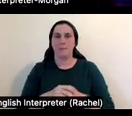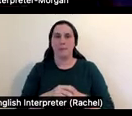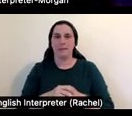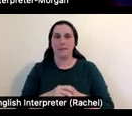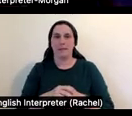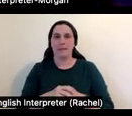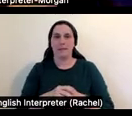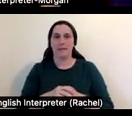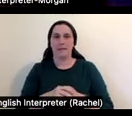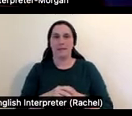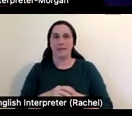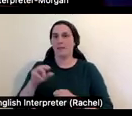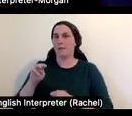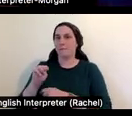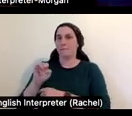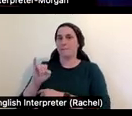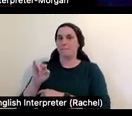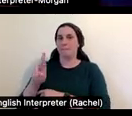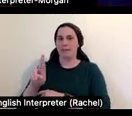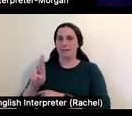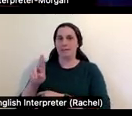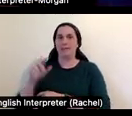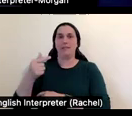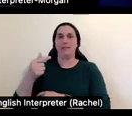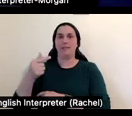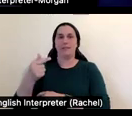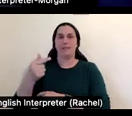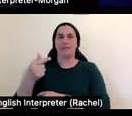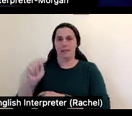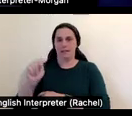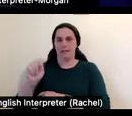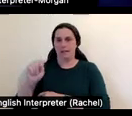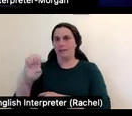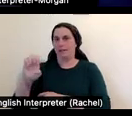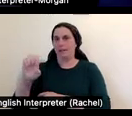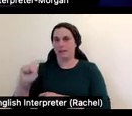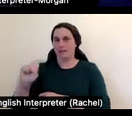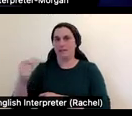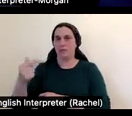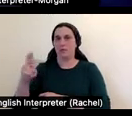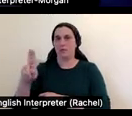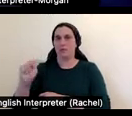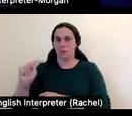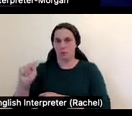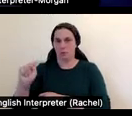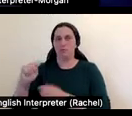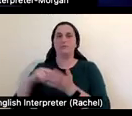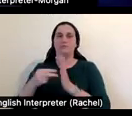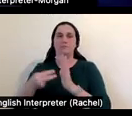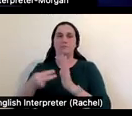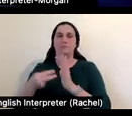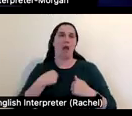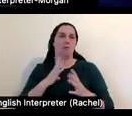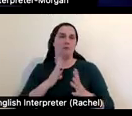es gut. mir gut. Geht es gut. Mir geht it good. Sehr gut. Prima. Anybody